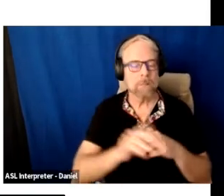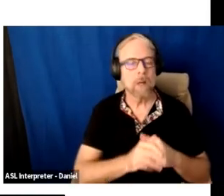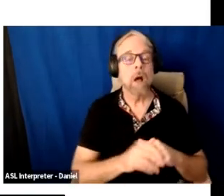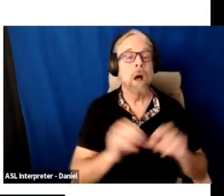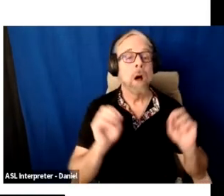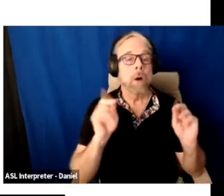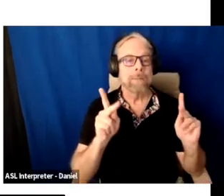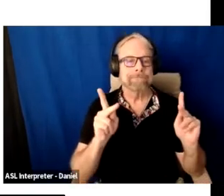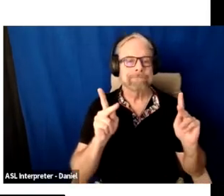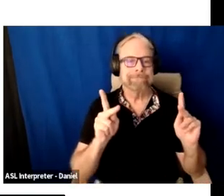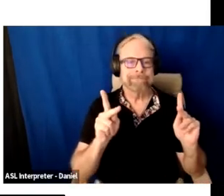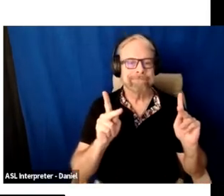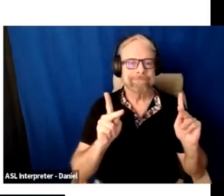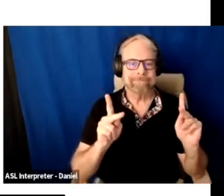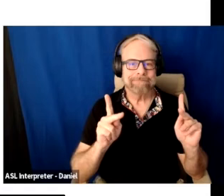So,